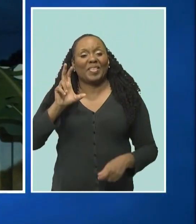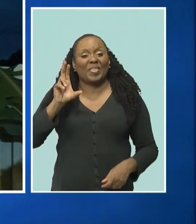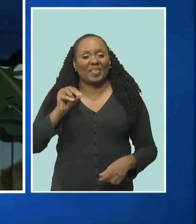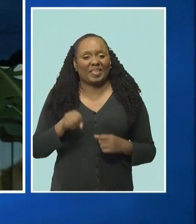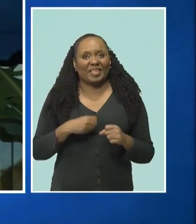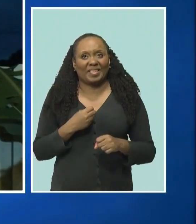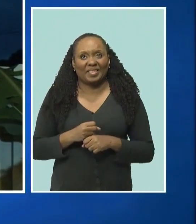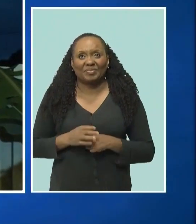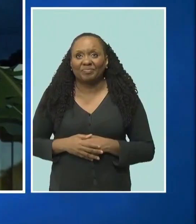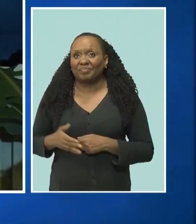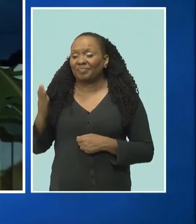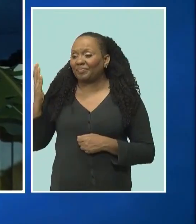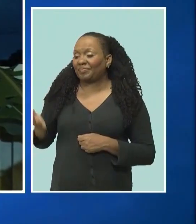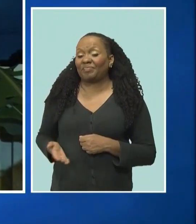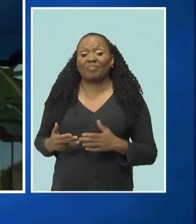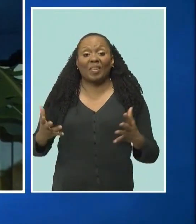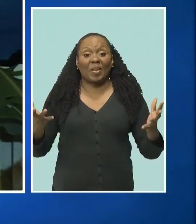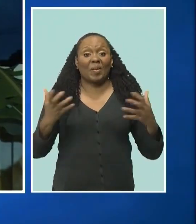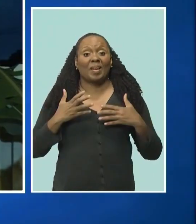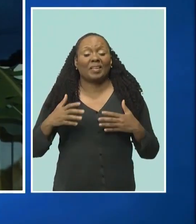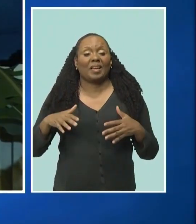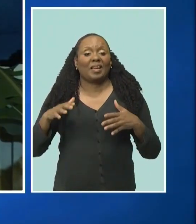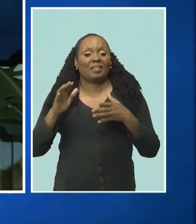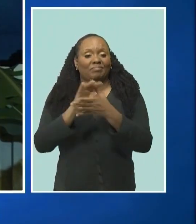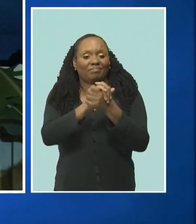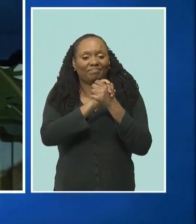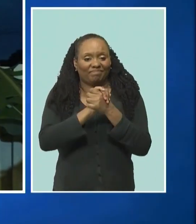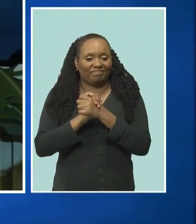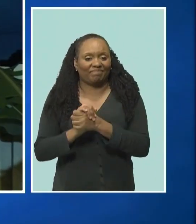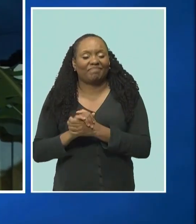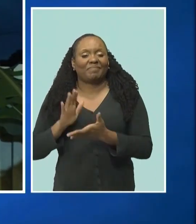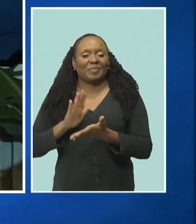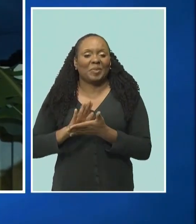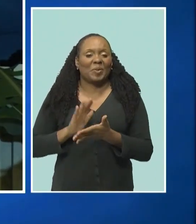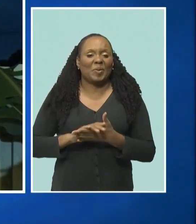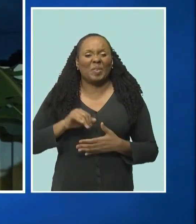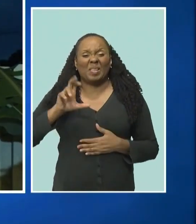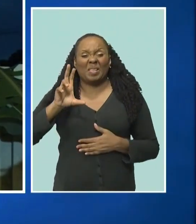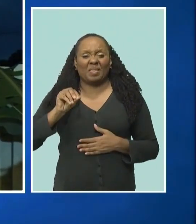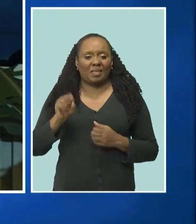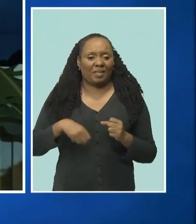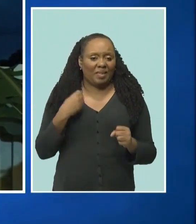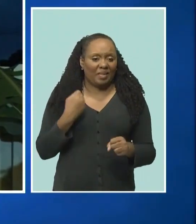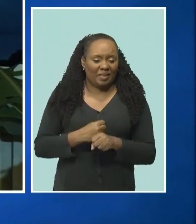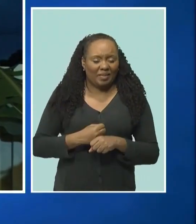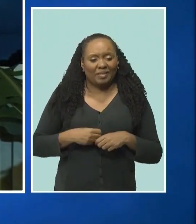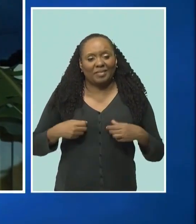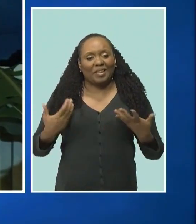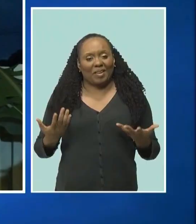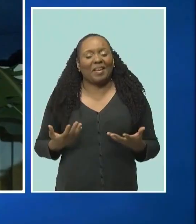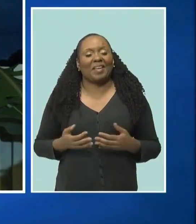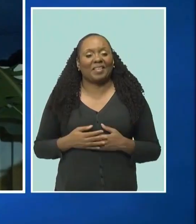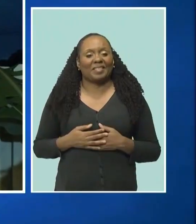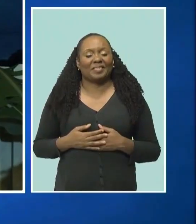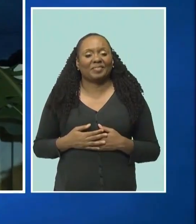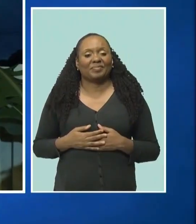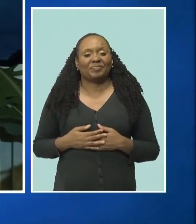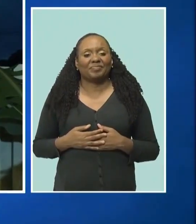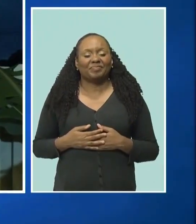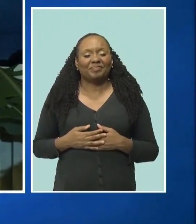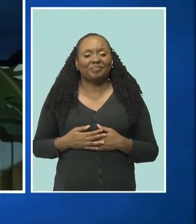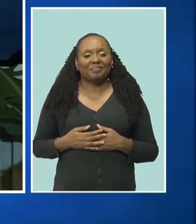First, wish to congratulate the school on 3 decades of existence. Of course,